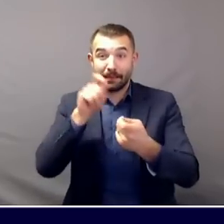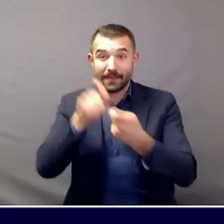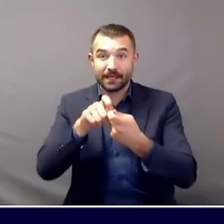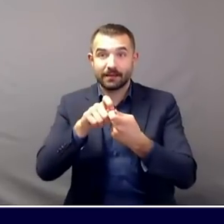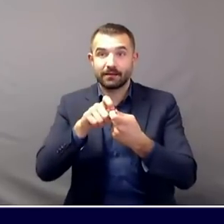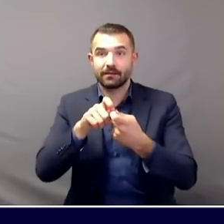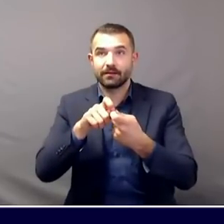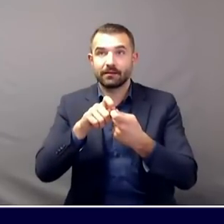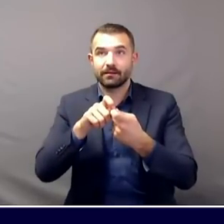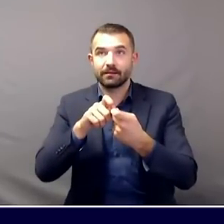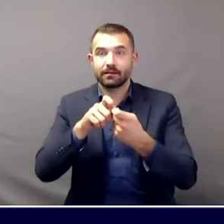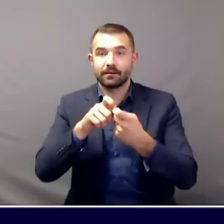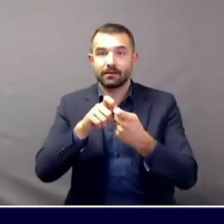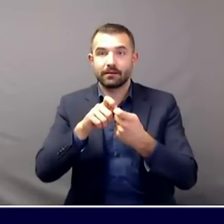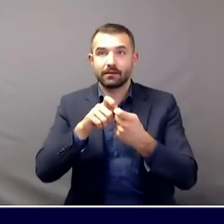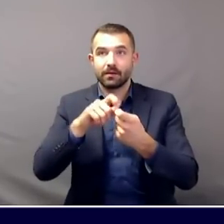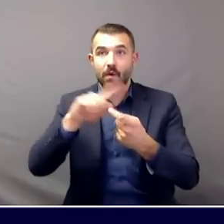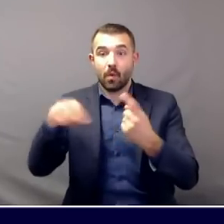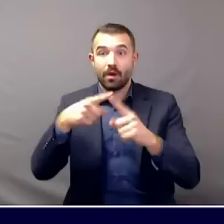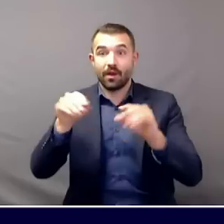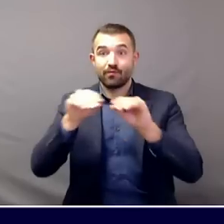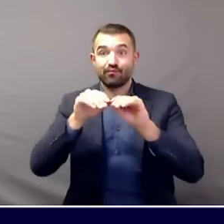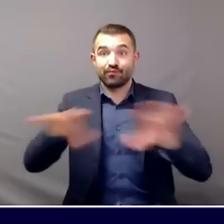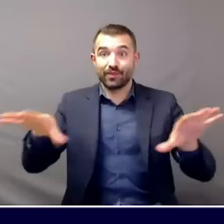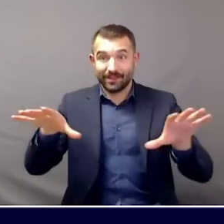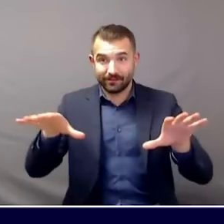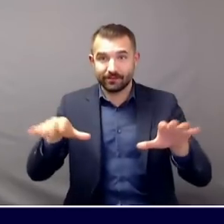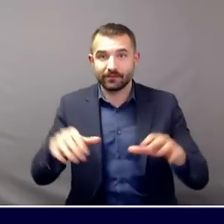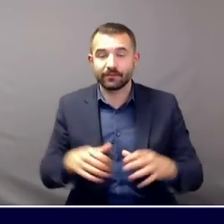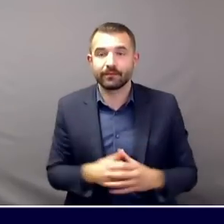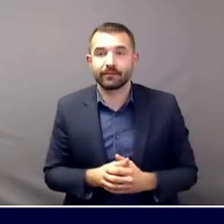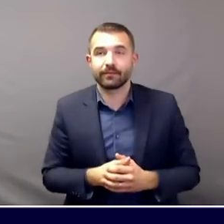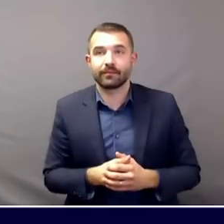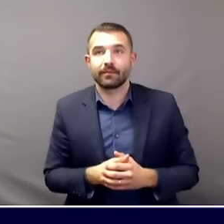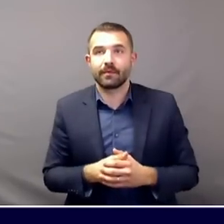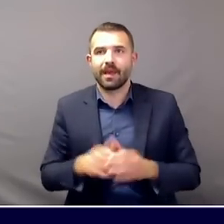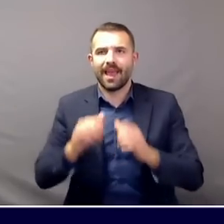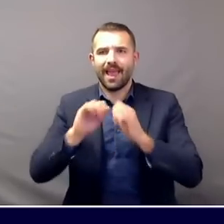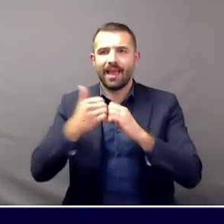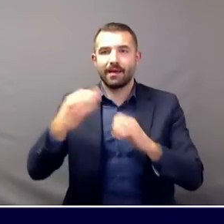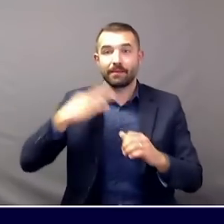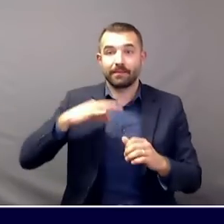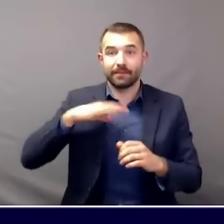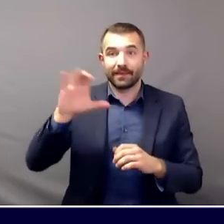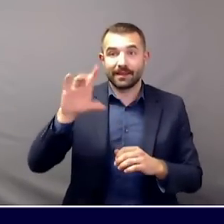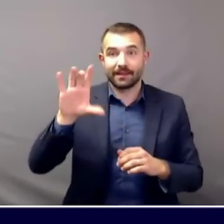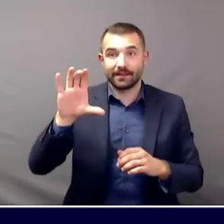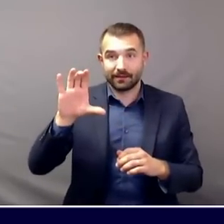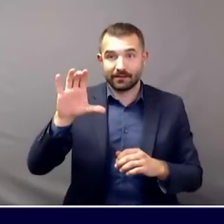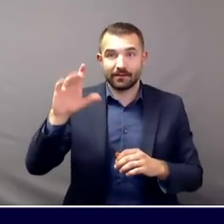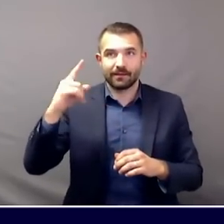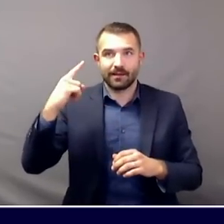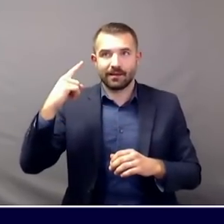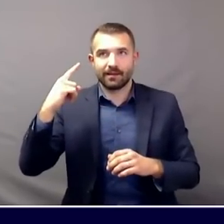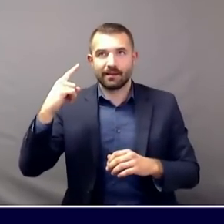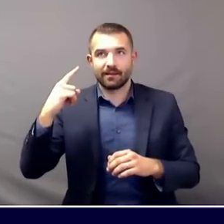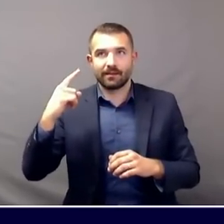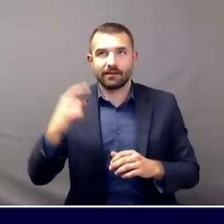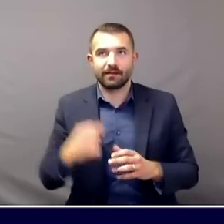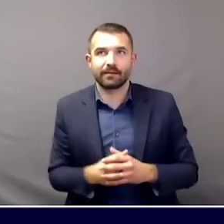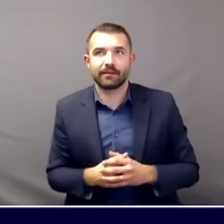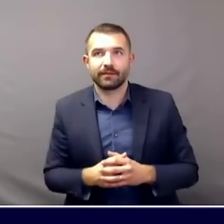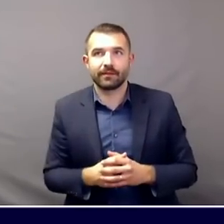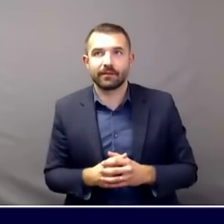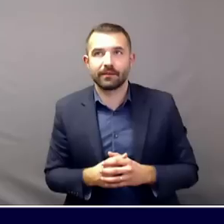responsibility of public entities like a school or a business or a nonprofit to report it to the Maine CDC that there are